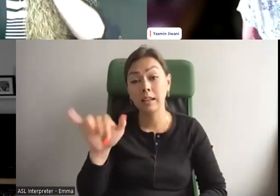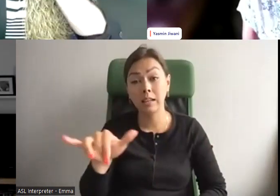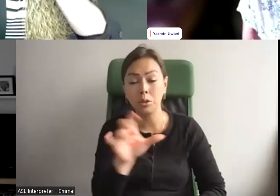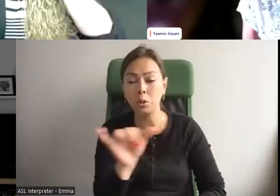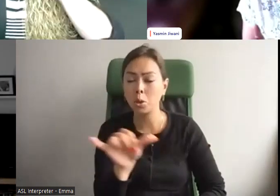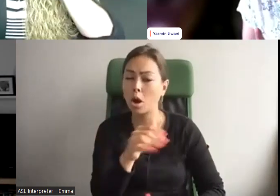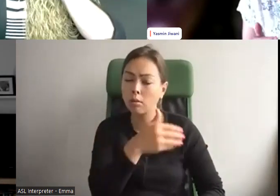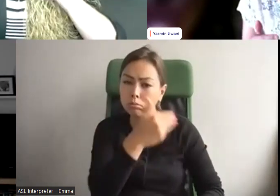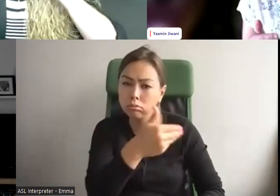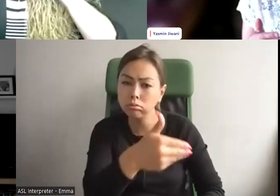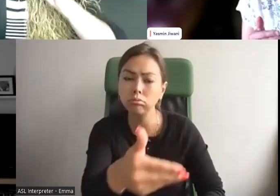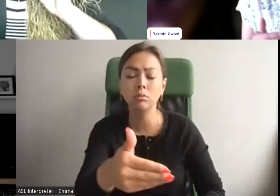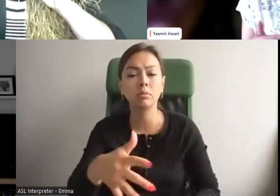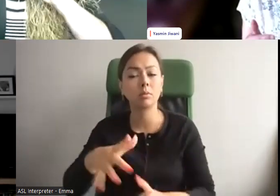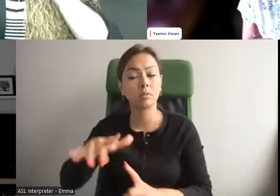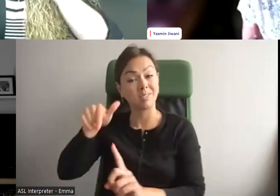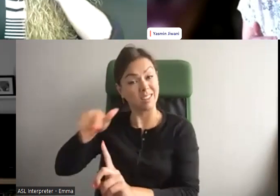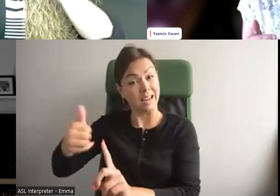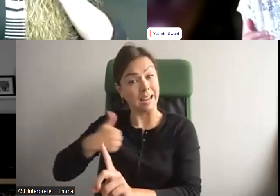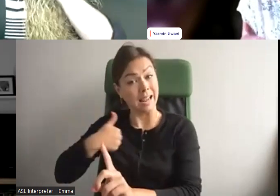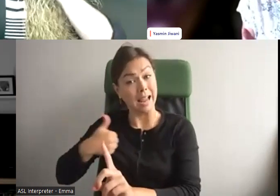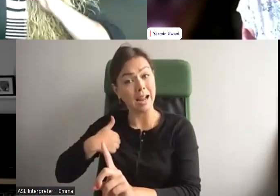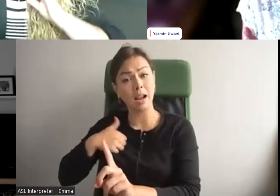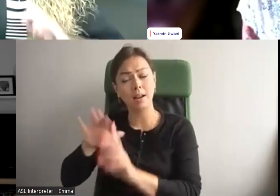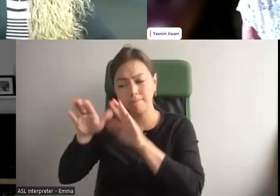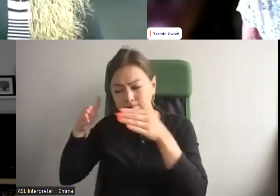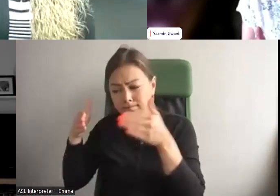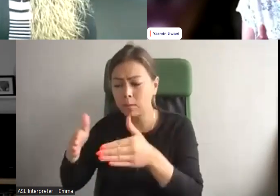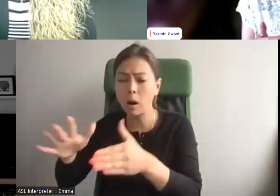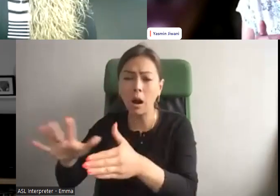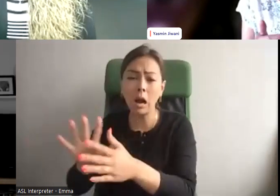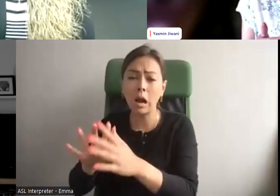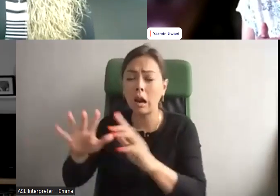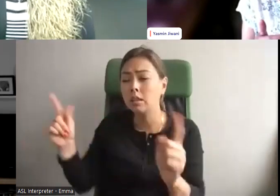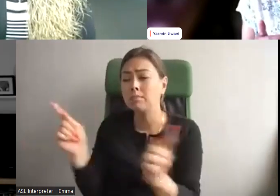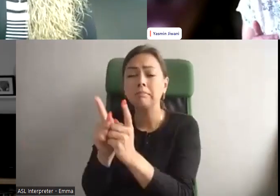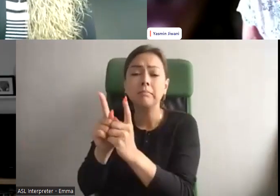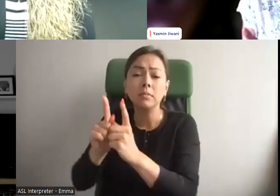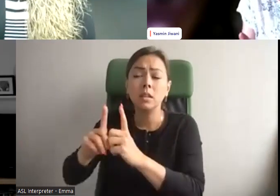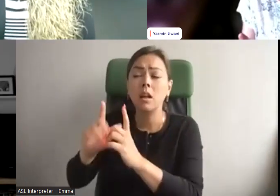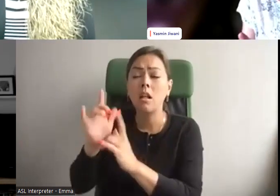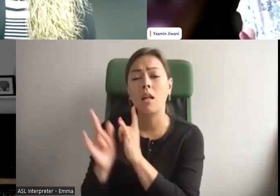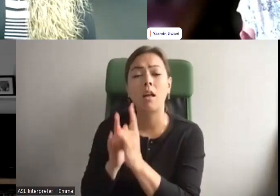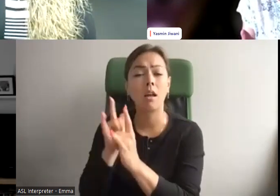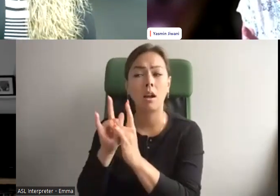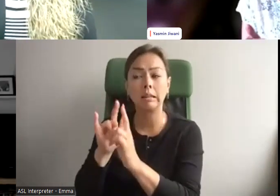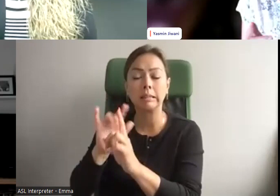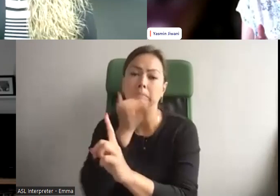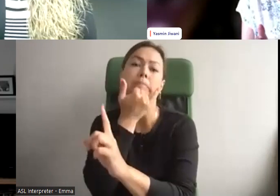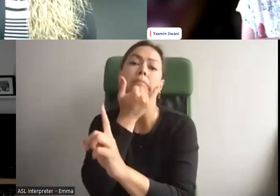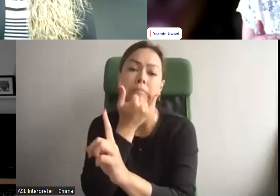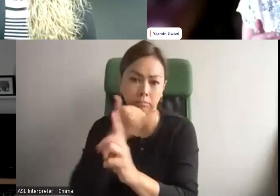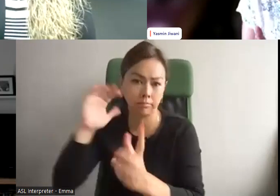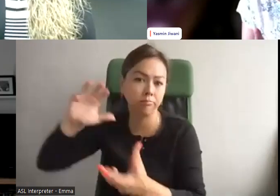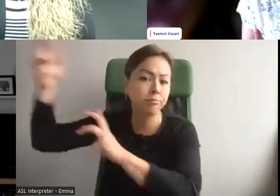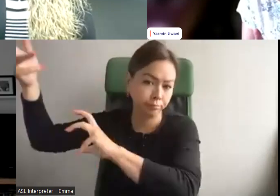sort of like focus in on passionate love gone wrong, in the sense that the perpetrator is always considered to be